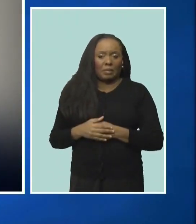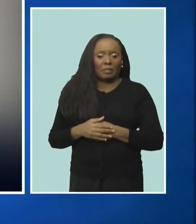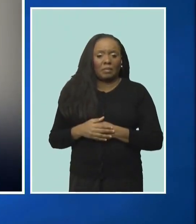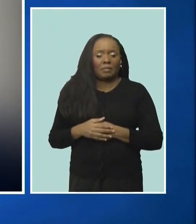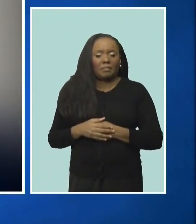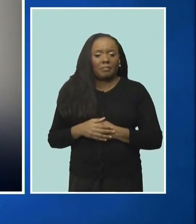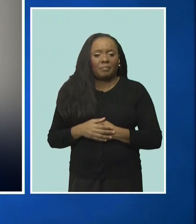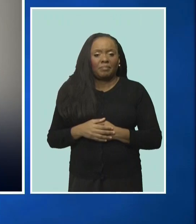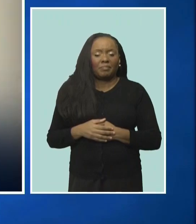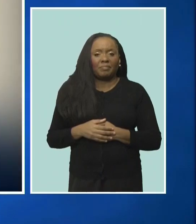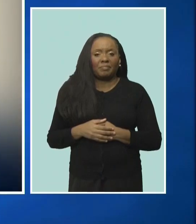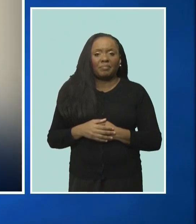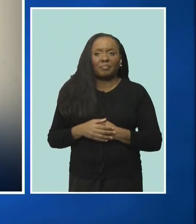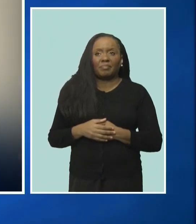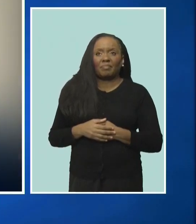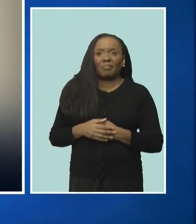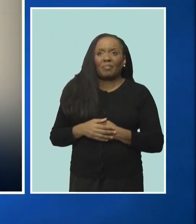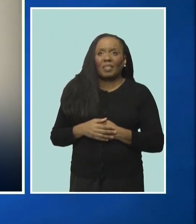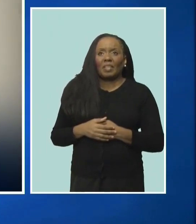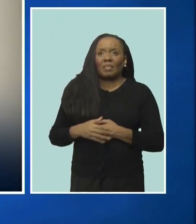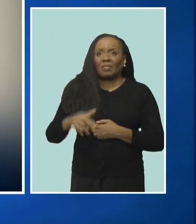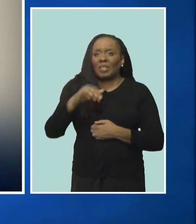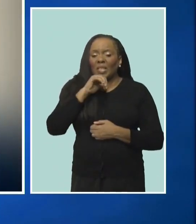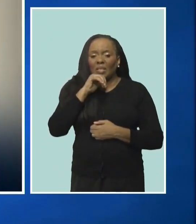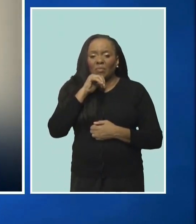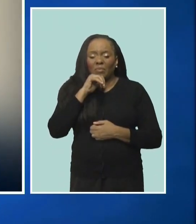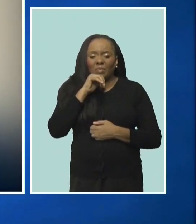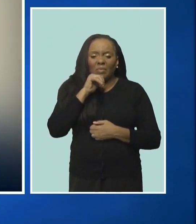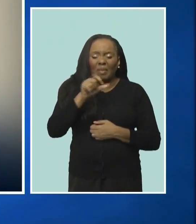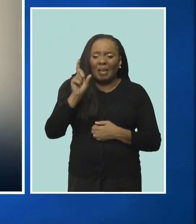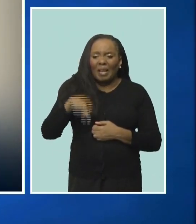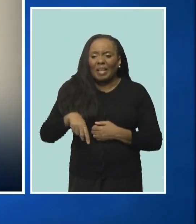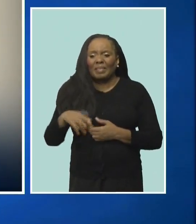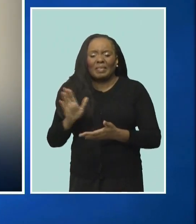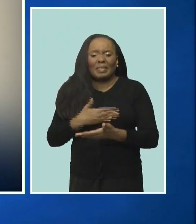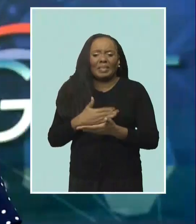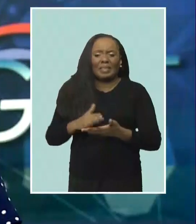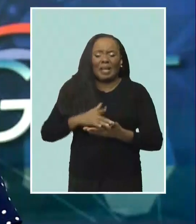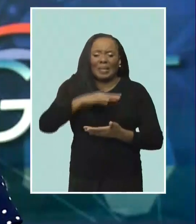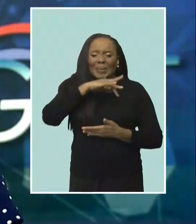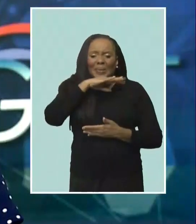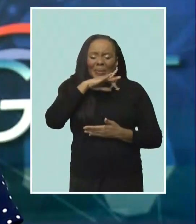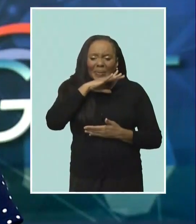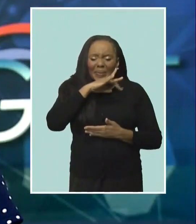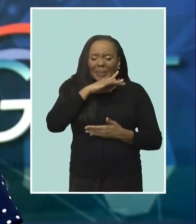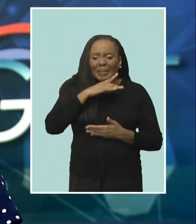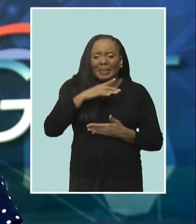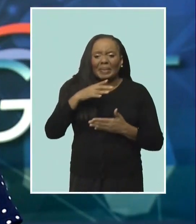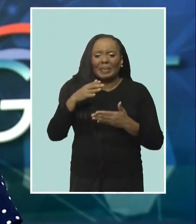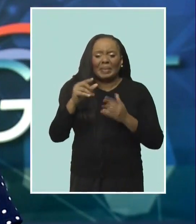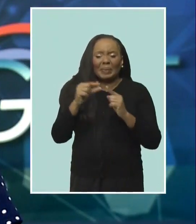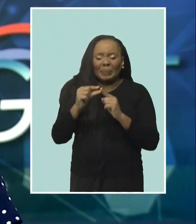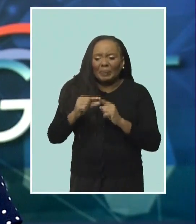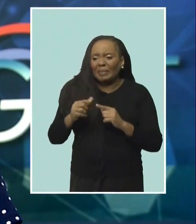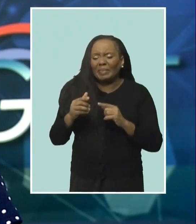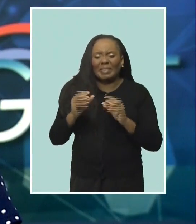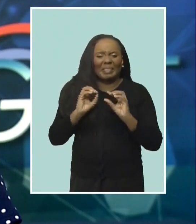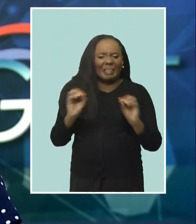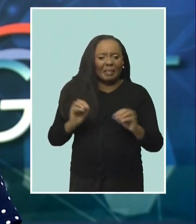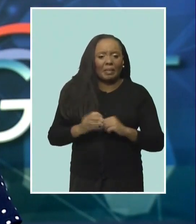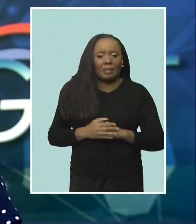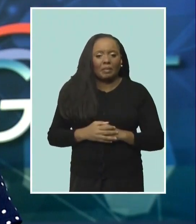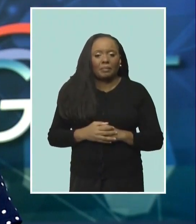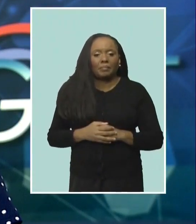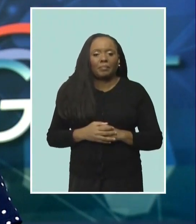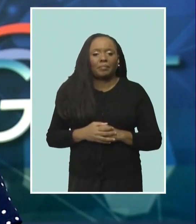the usual smut and so on to produce good music. The heroic efforts of men from the